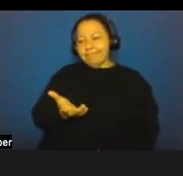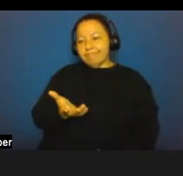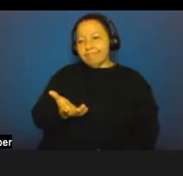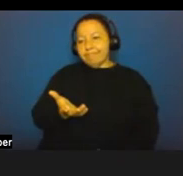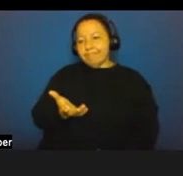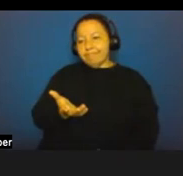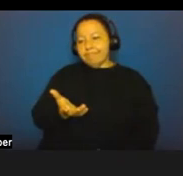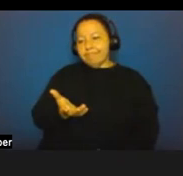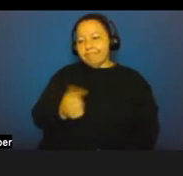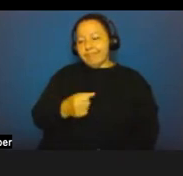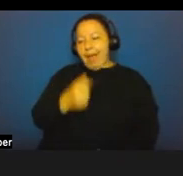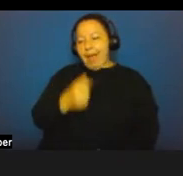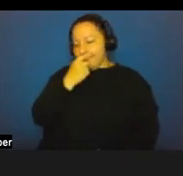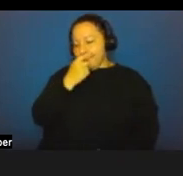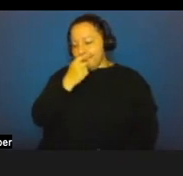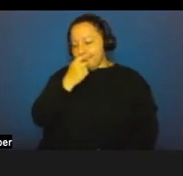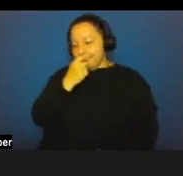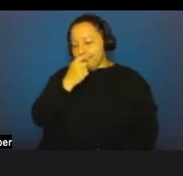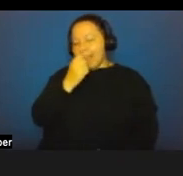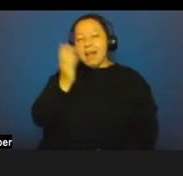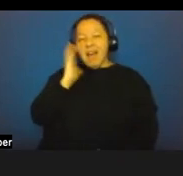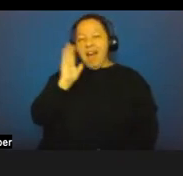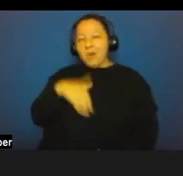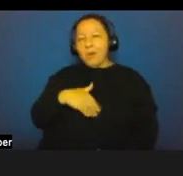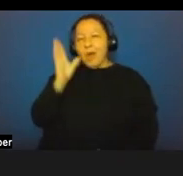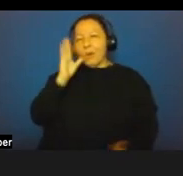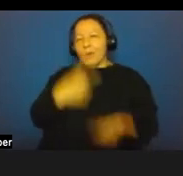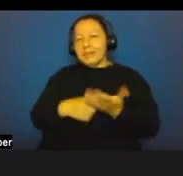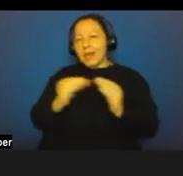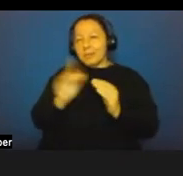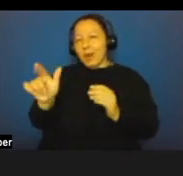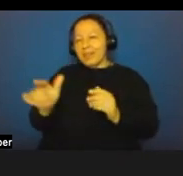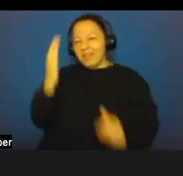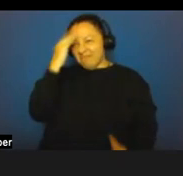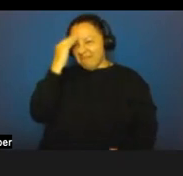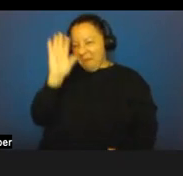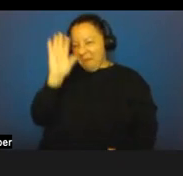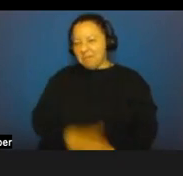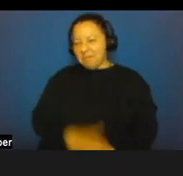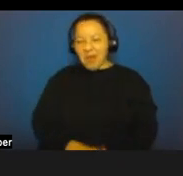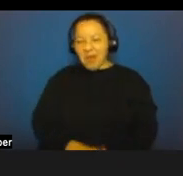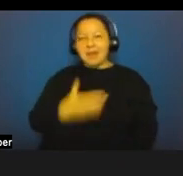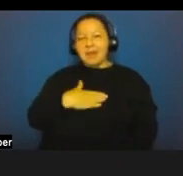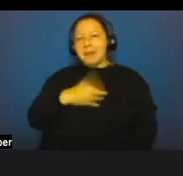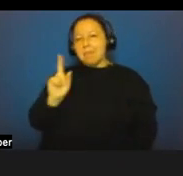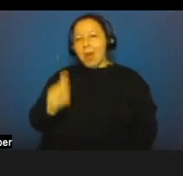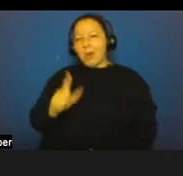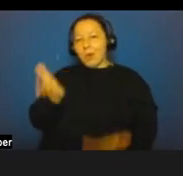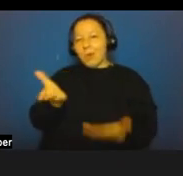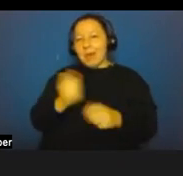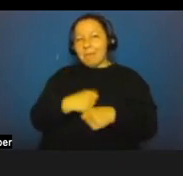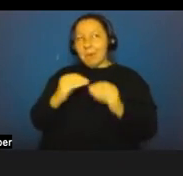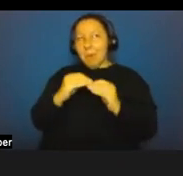yeah, I know that, so we'll just go over that more later, and my question will probably make more sense